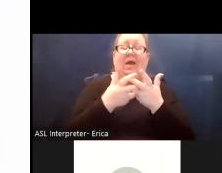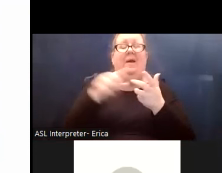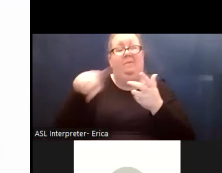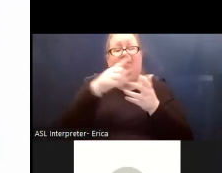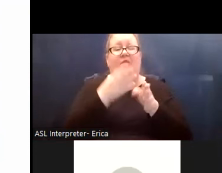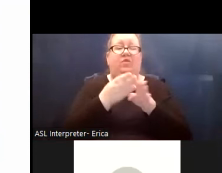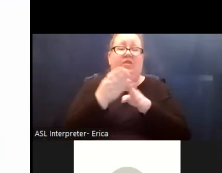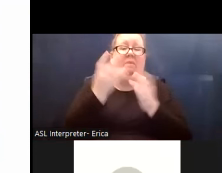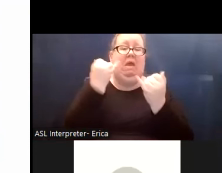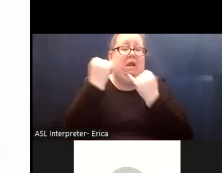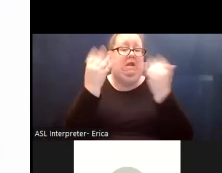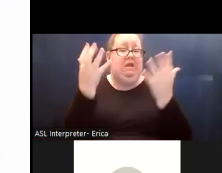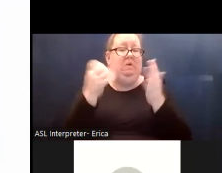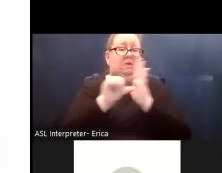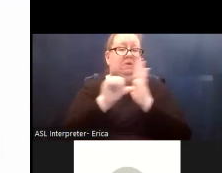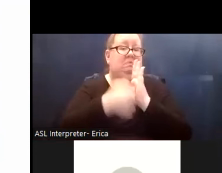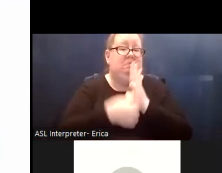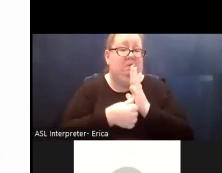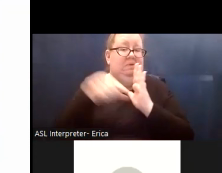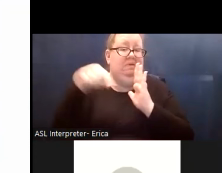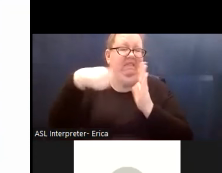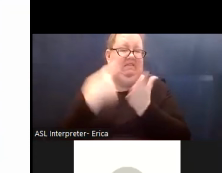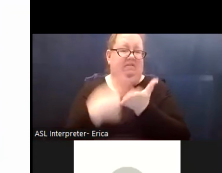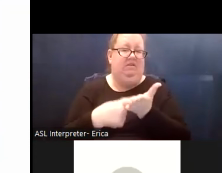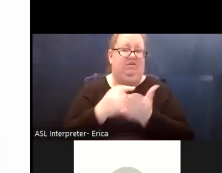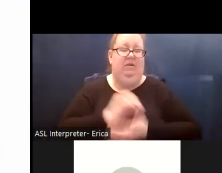wanted to highlight for this discussion.